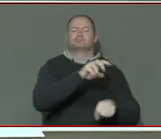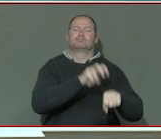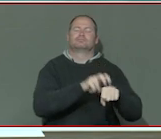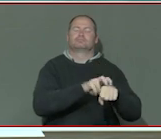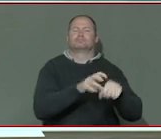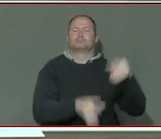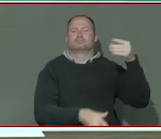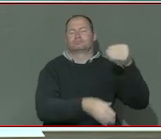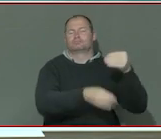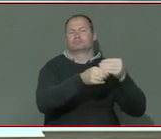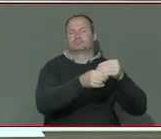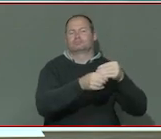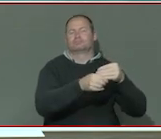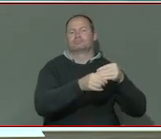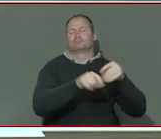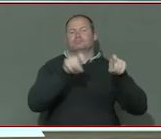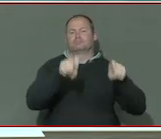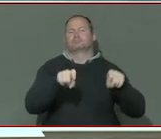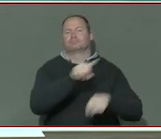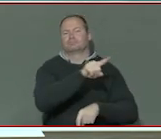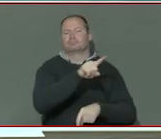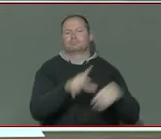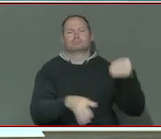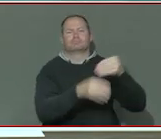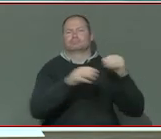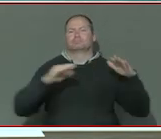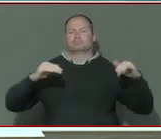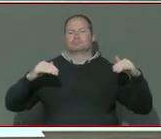4,600. They still have to add the